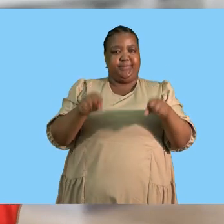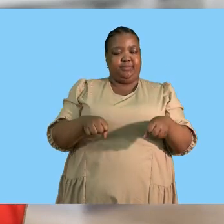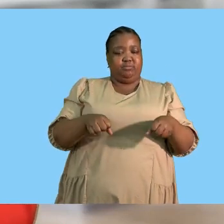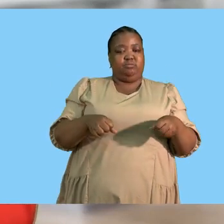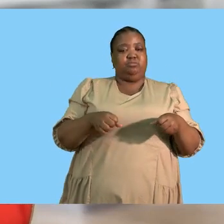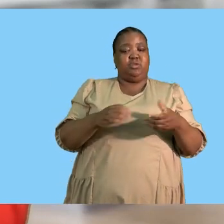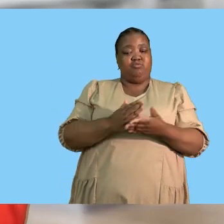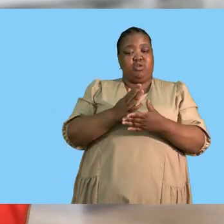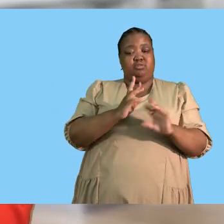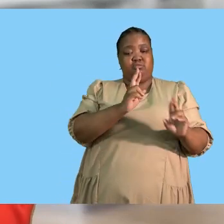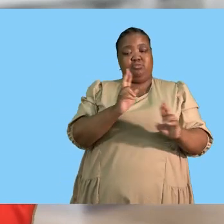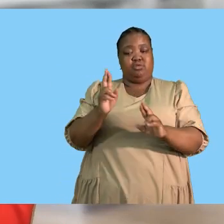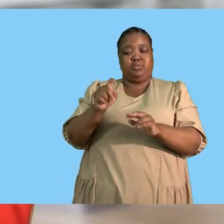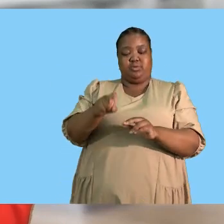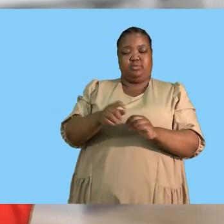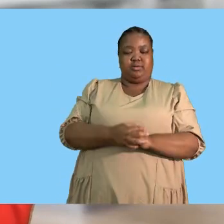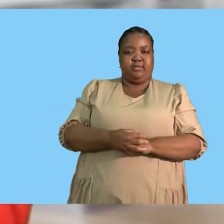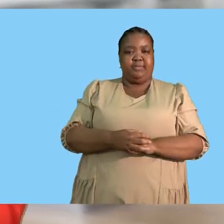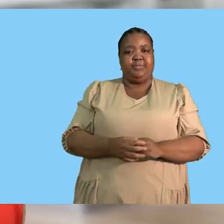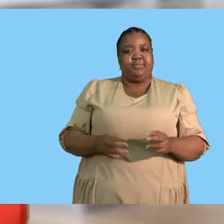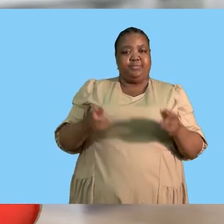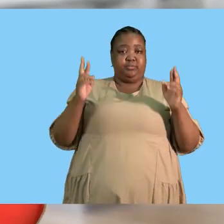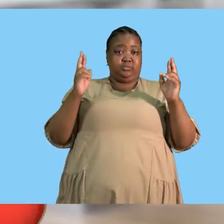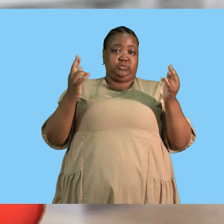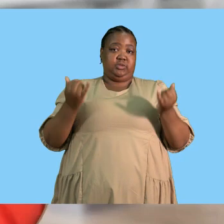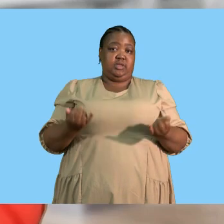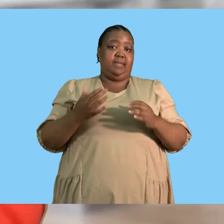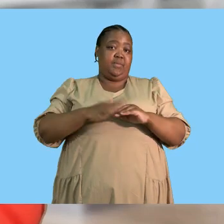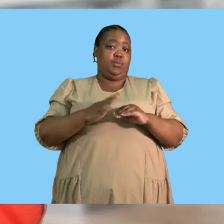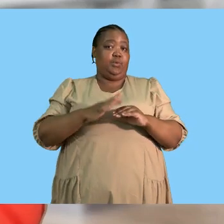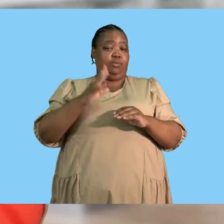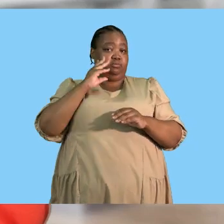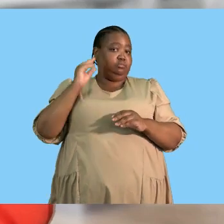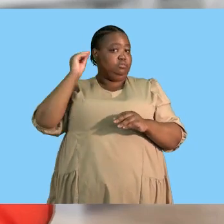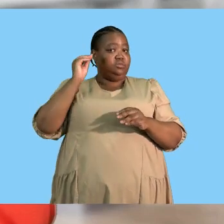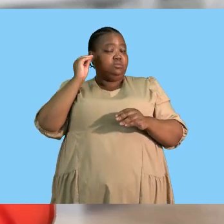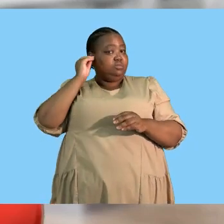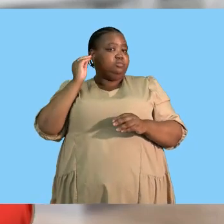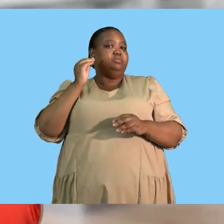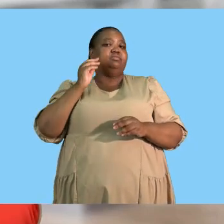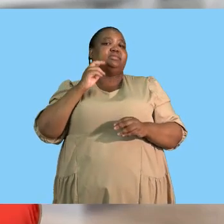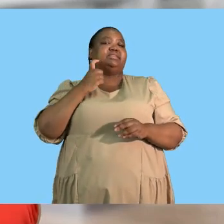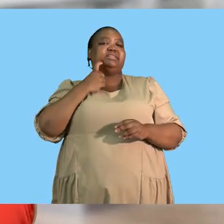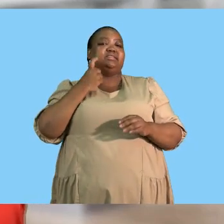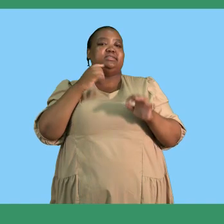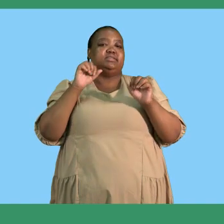the society in which they are operating in. I hope this makes it more easier to